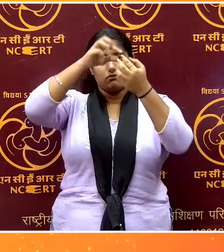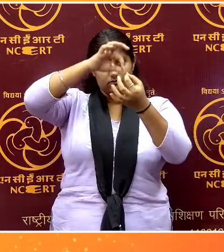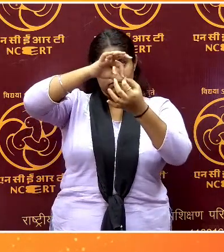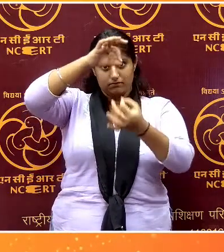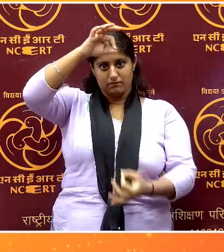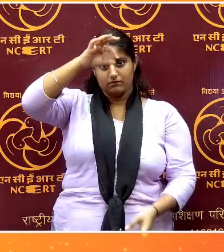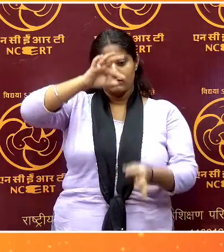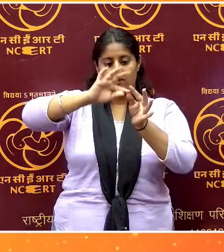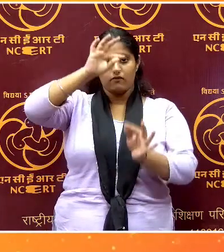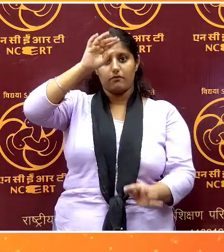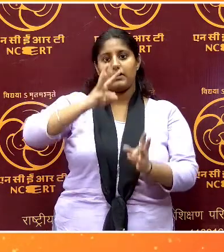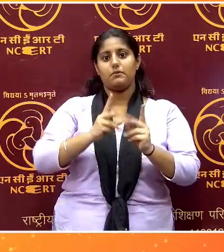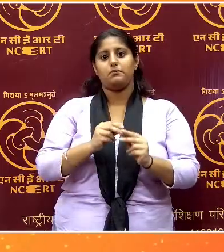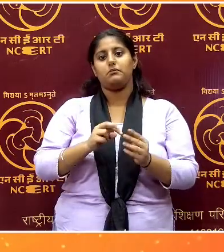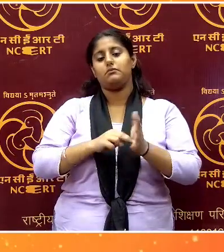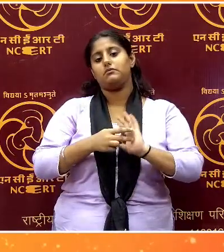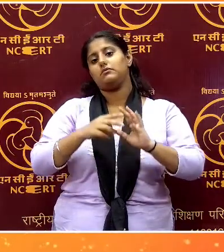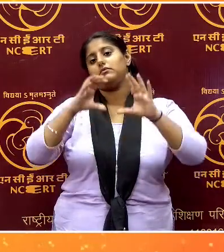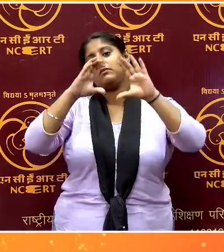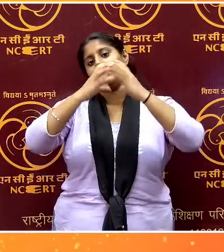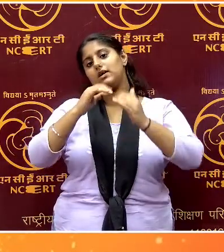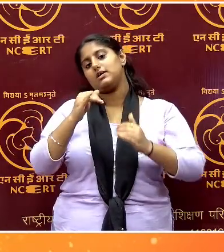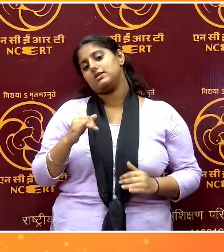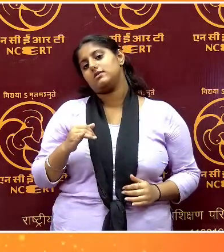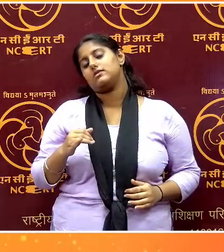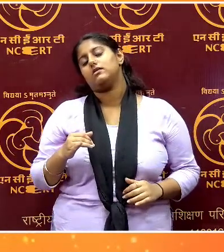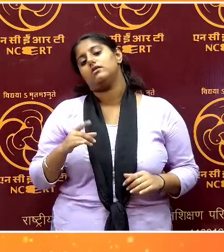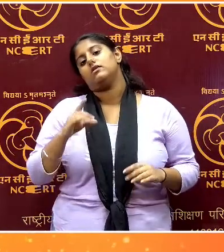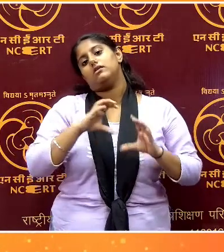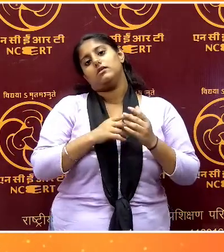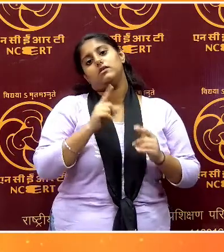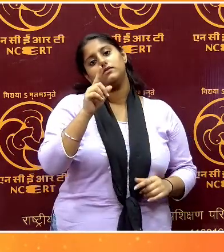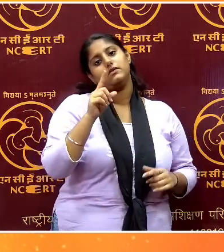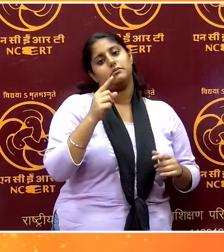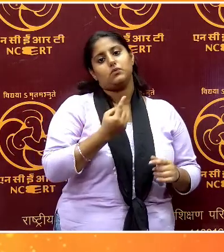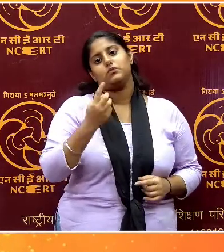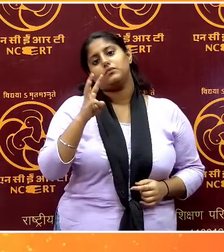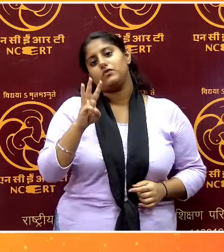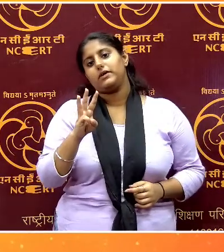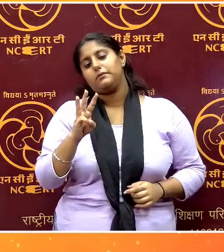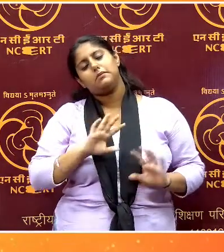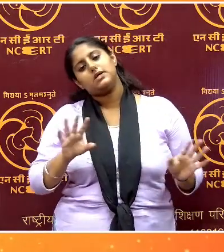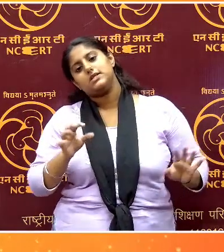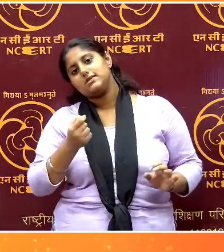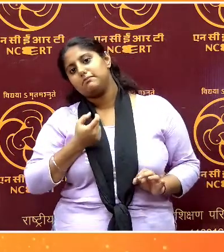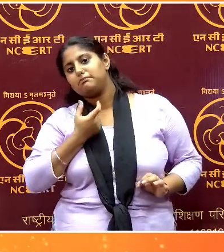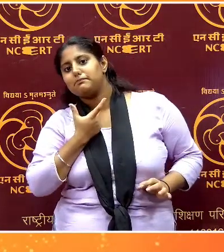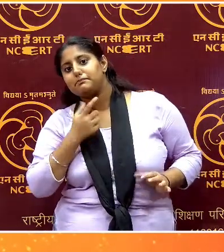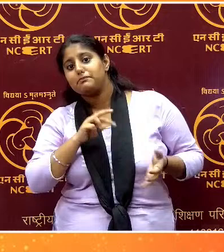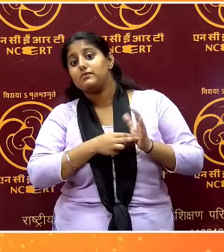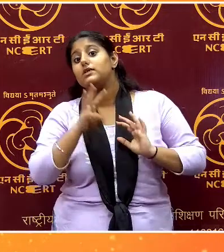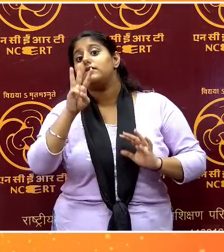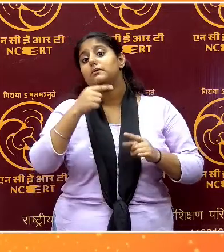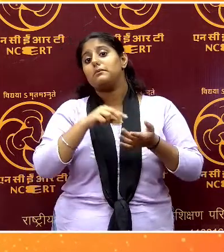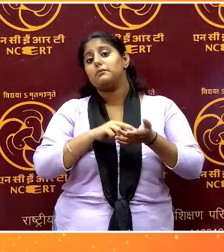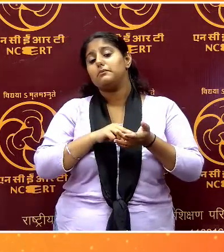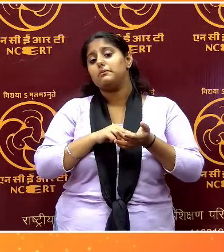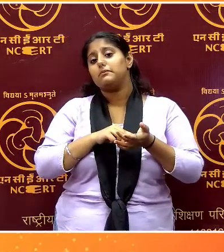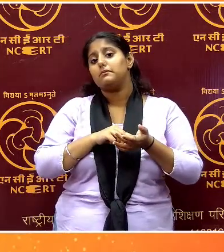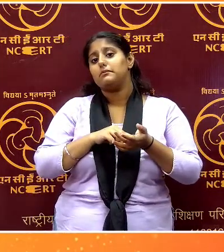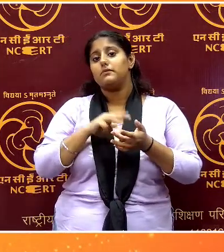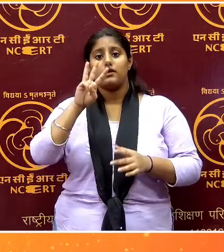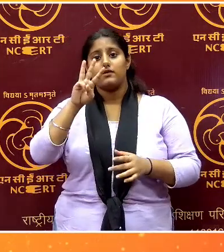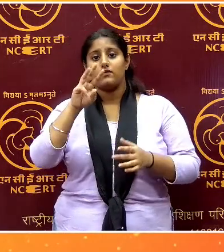have the classes, and you see the same data in class 1, only 3 smileys. Okay, so 3 and